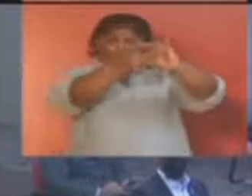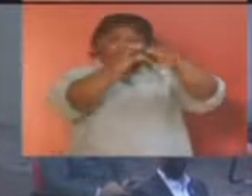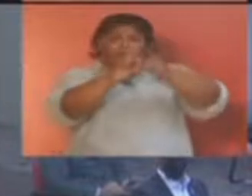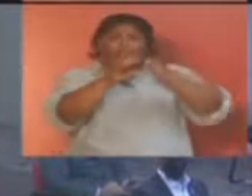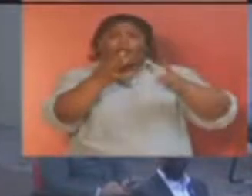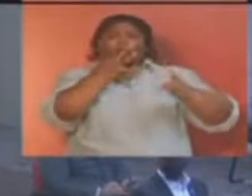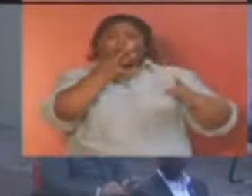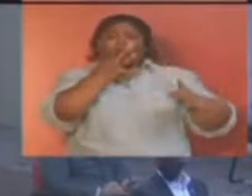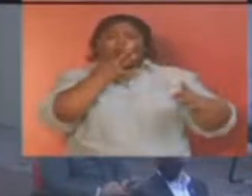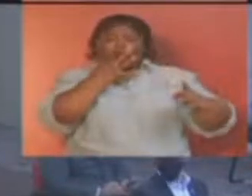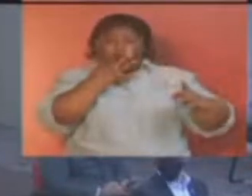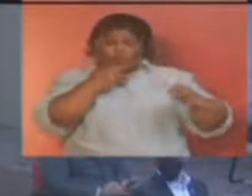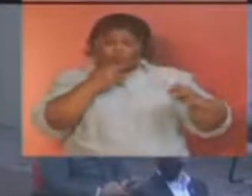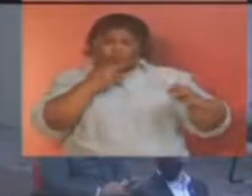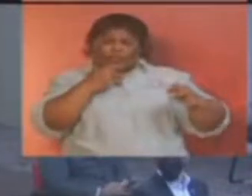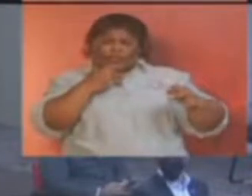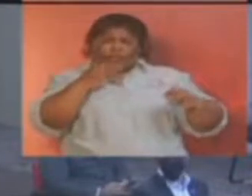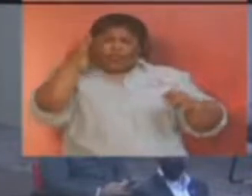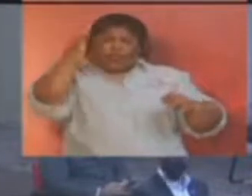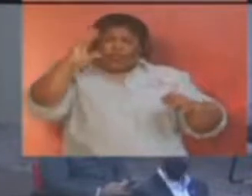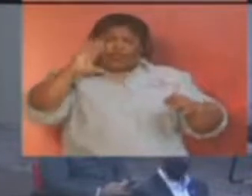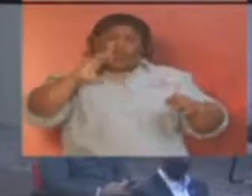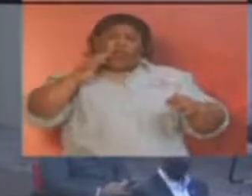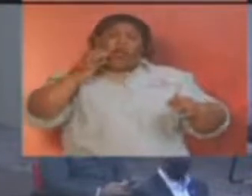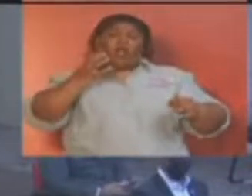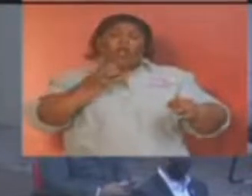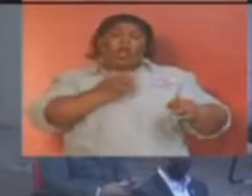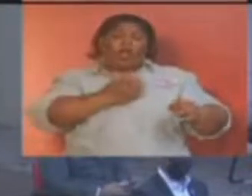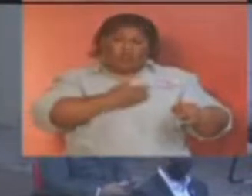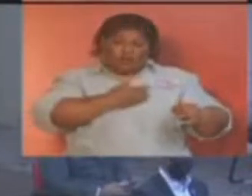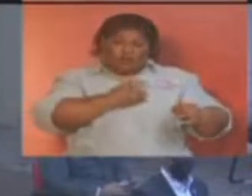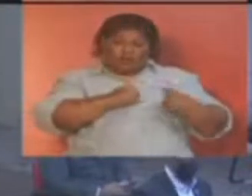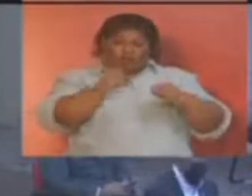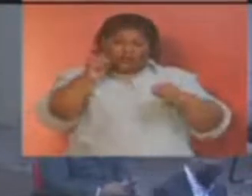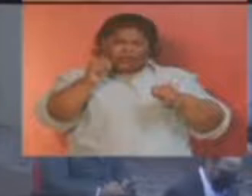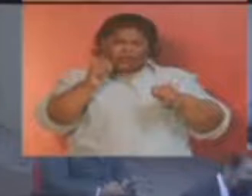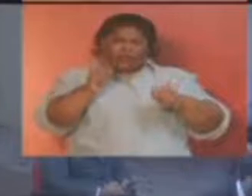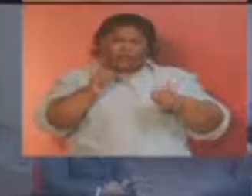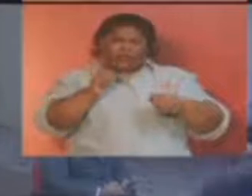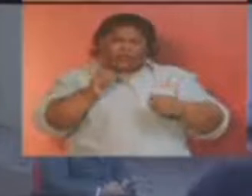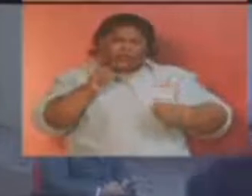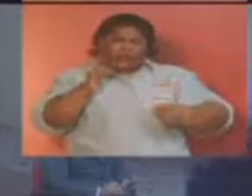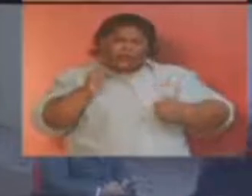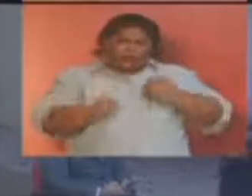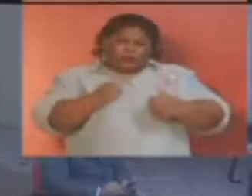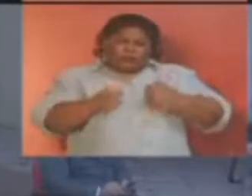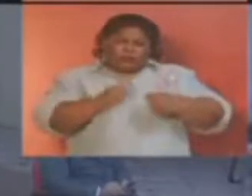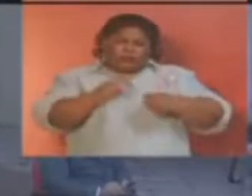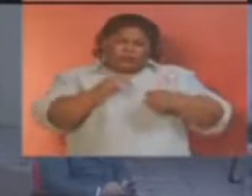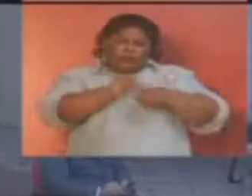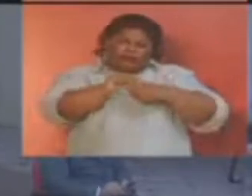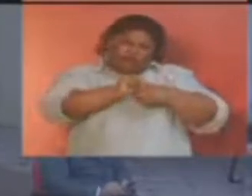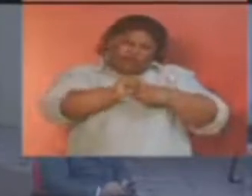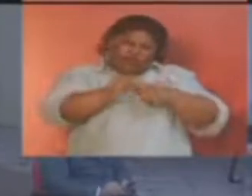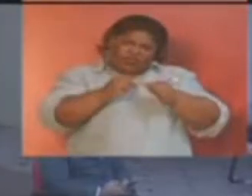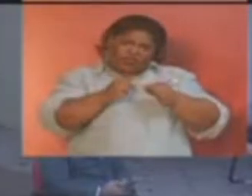Minister Young can answer. Would athletes be allowed to continue their training and so on? And secondly,